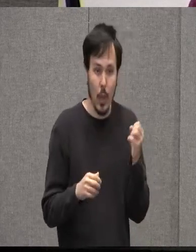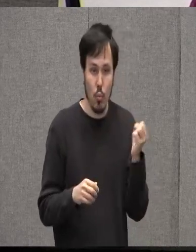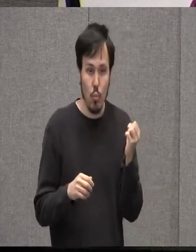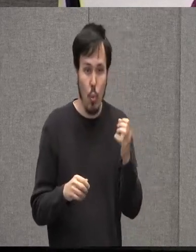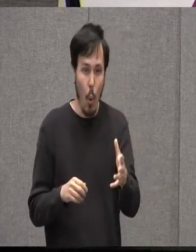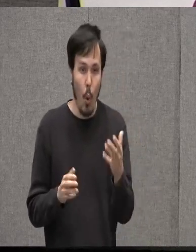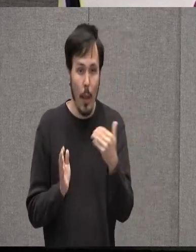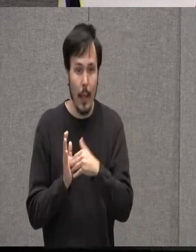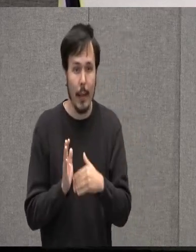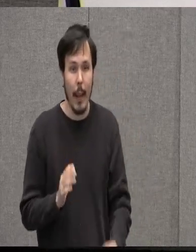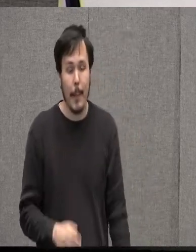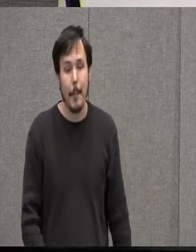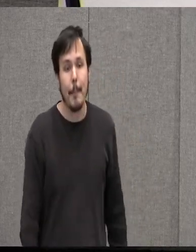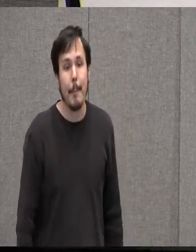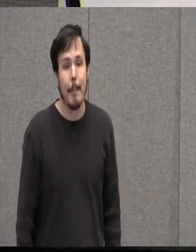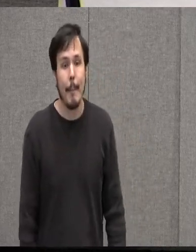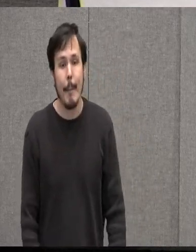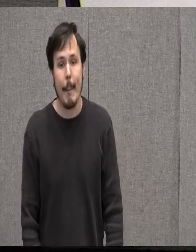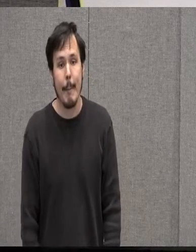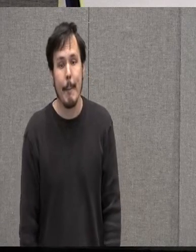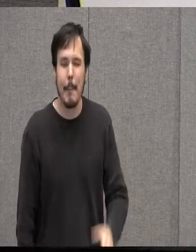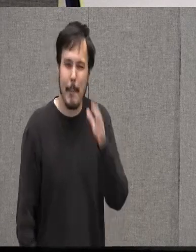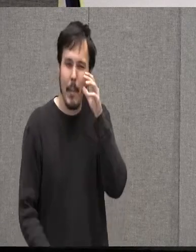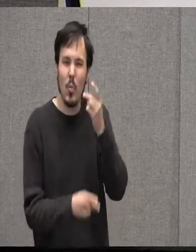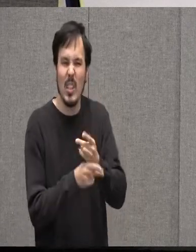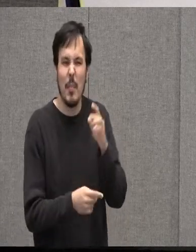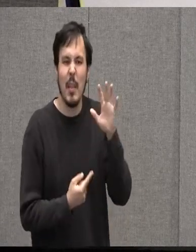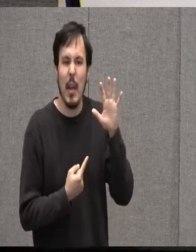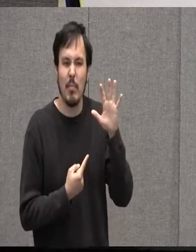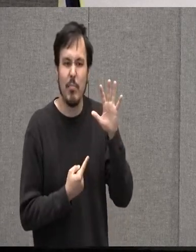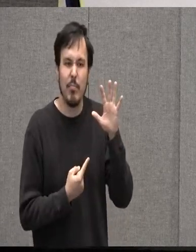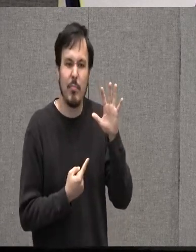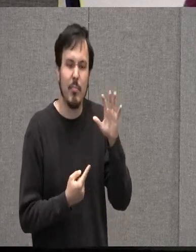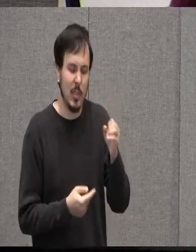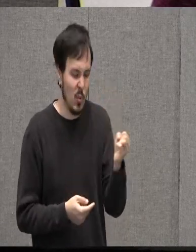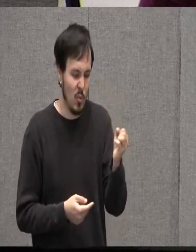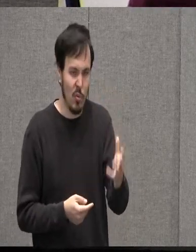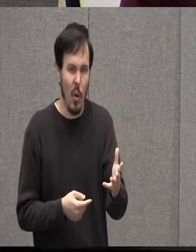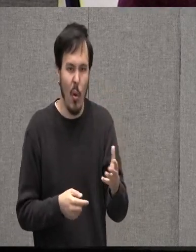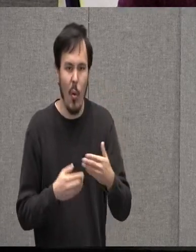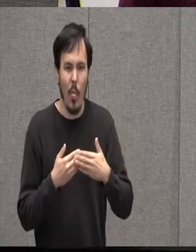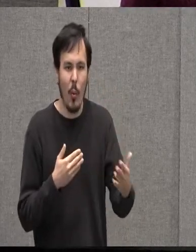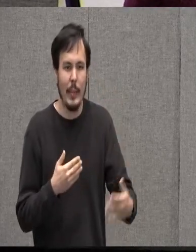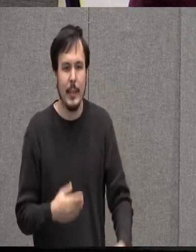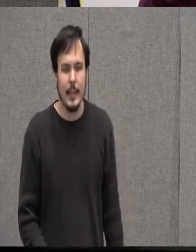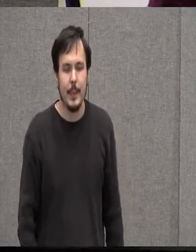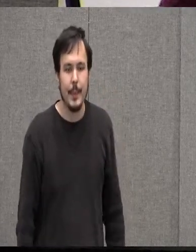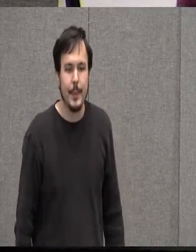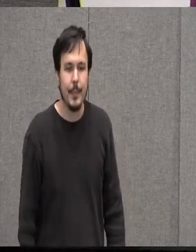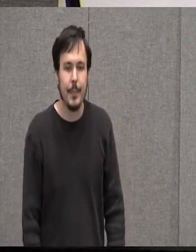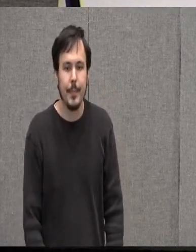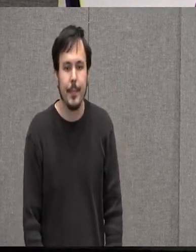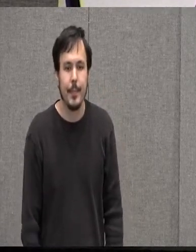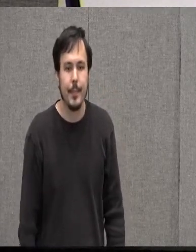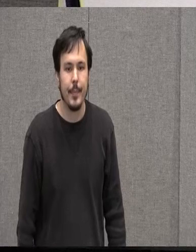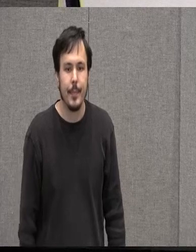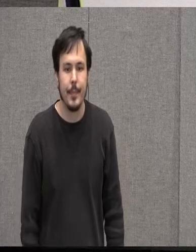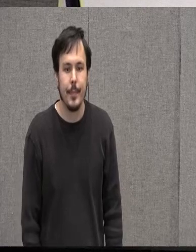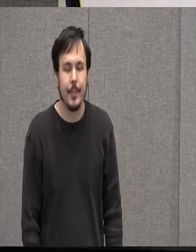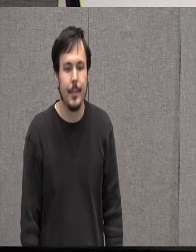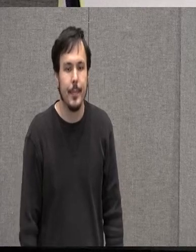I didn't get any score on that round, and so it's Ms. Carnes's turn. Darn. Okay, let's see how I can do.